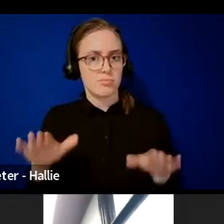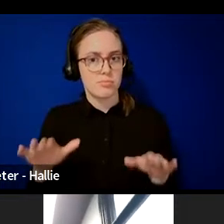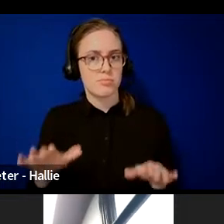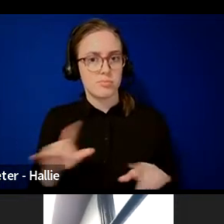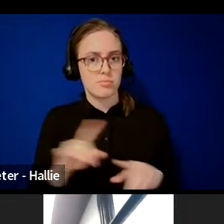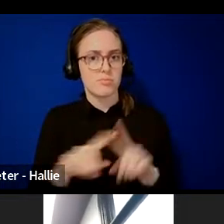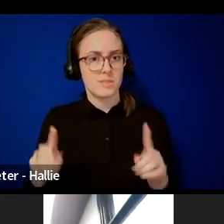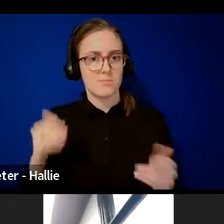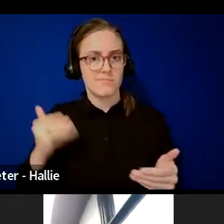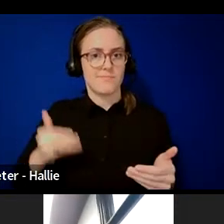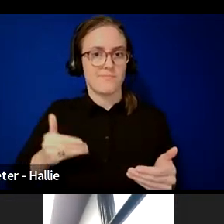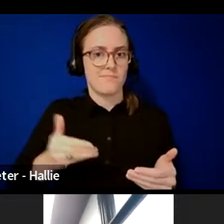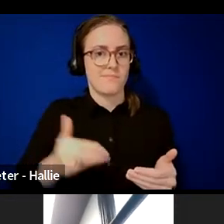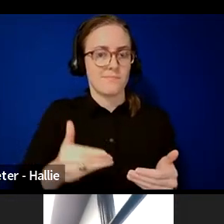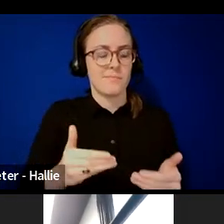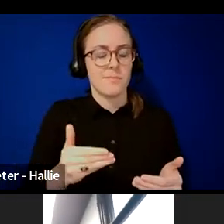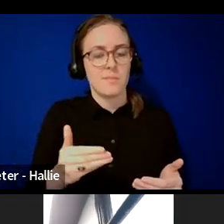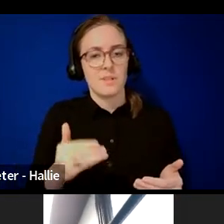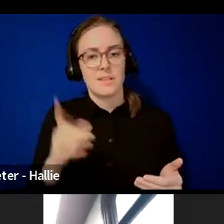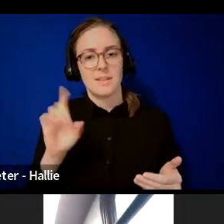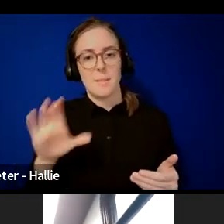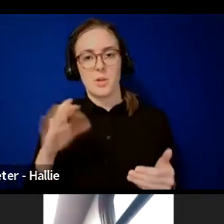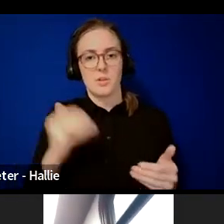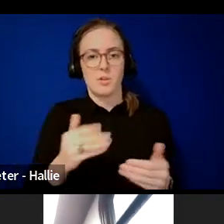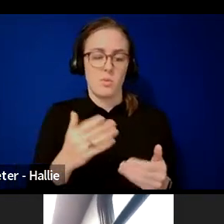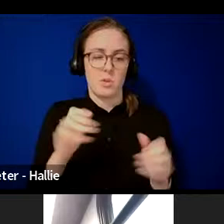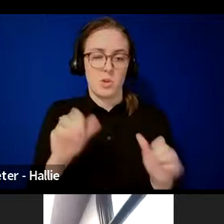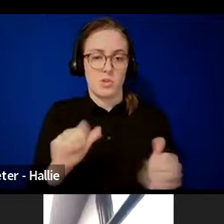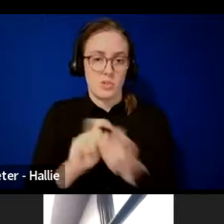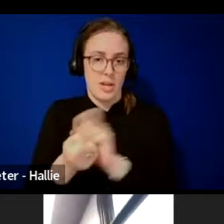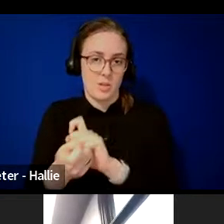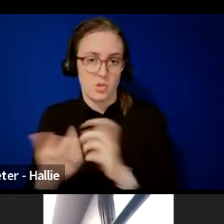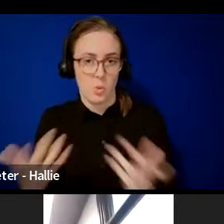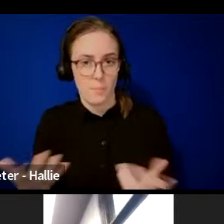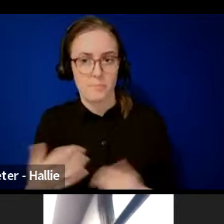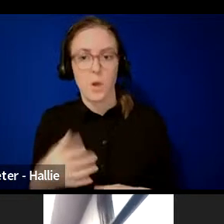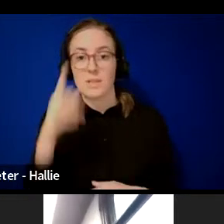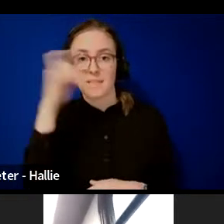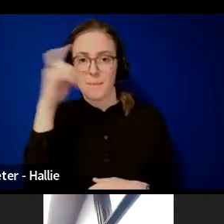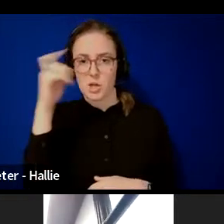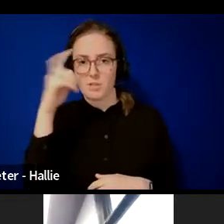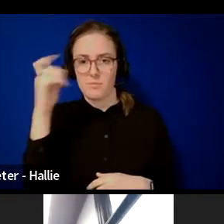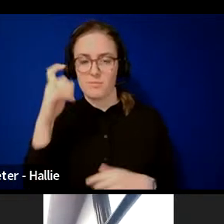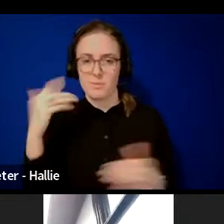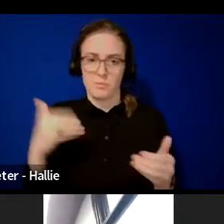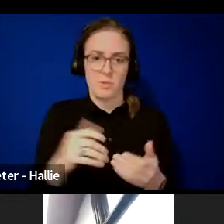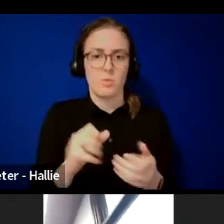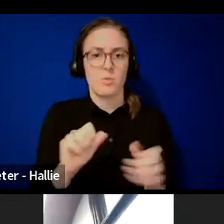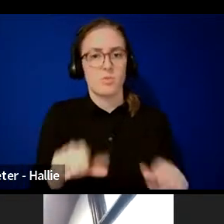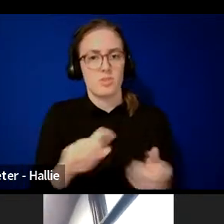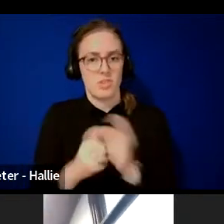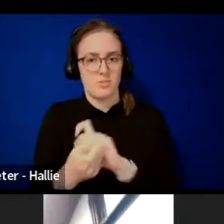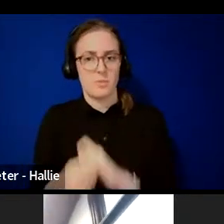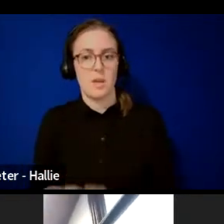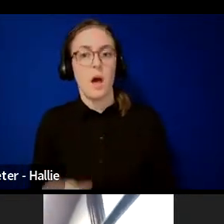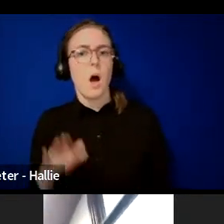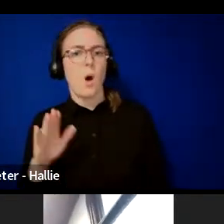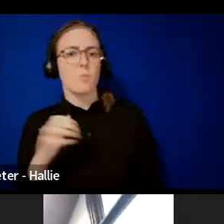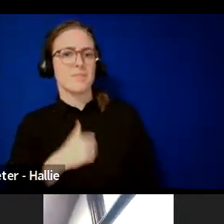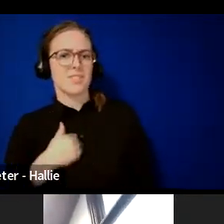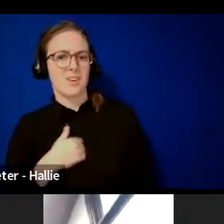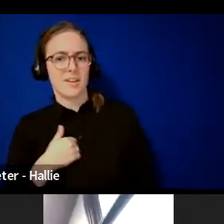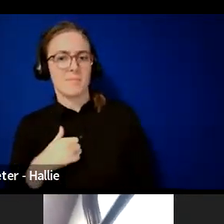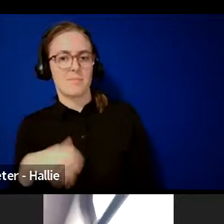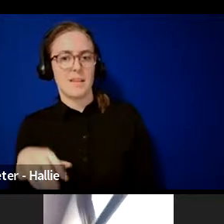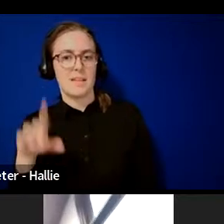sure that'll change. So we appreciate y'all's work and efforts out here. I do have another question. I'm sorry. Go ahead, Sorry, Commissioner.